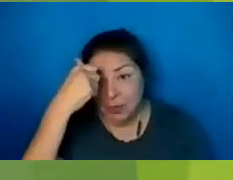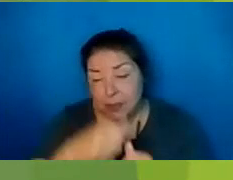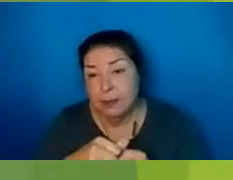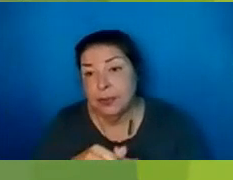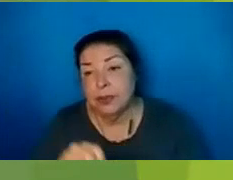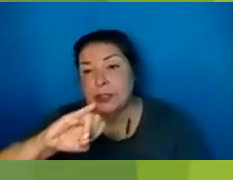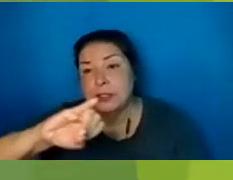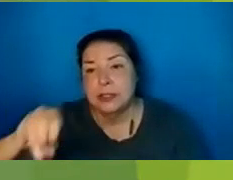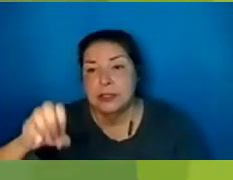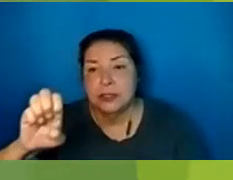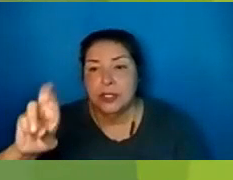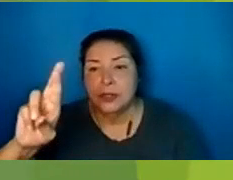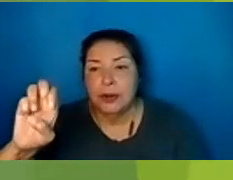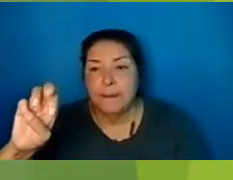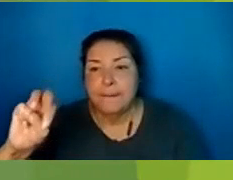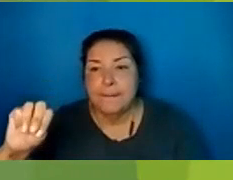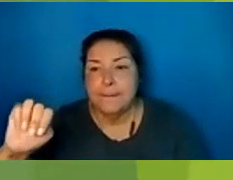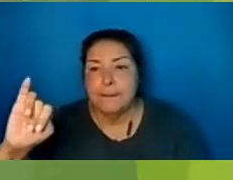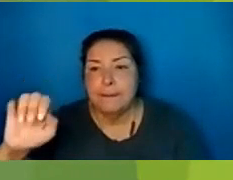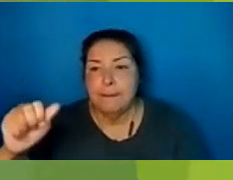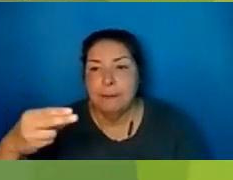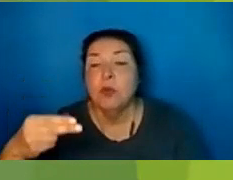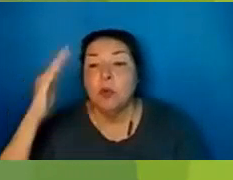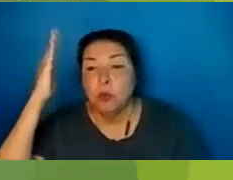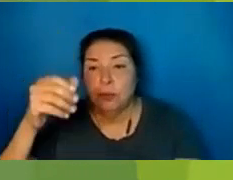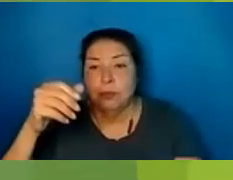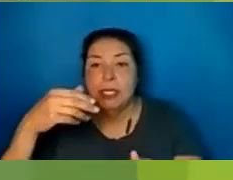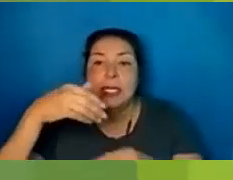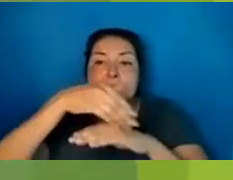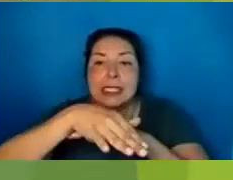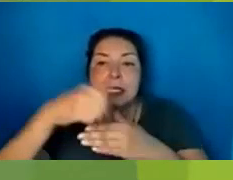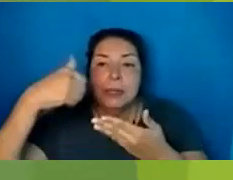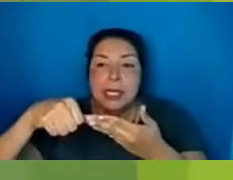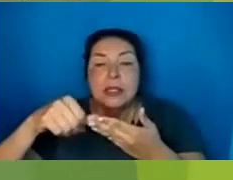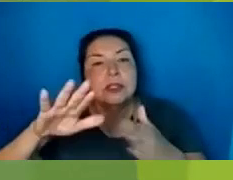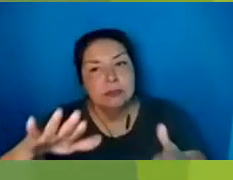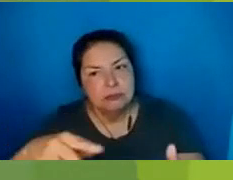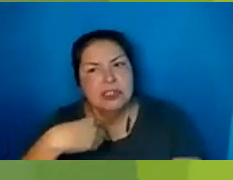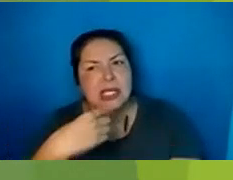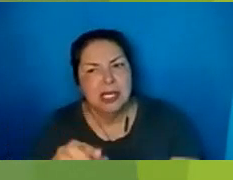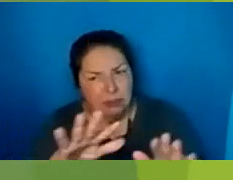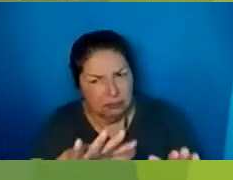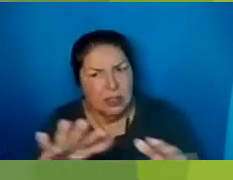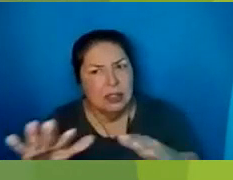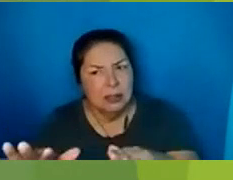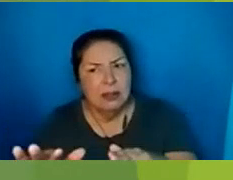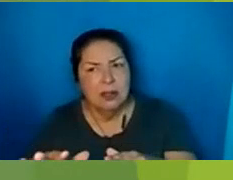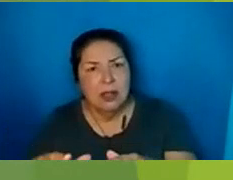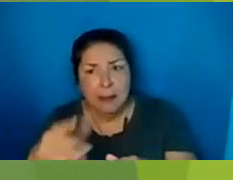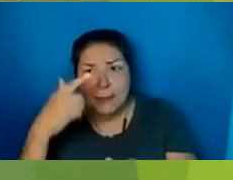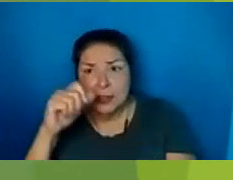will be sending them a letter saying, in essence, to relax because you're going to be in Babylon a